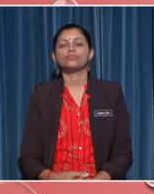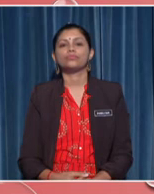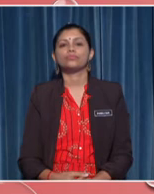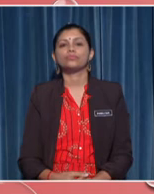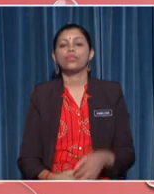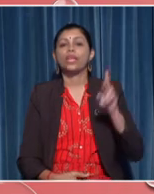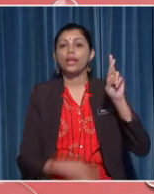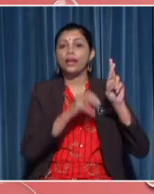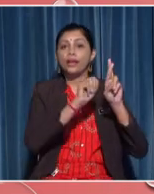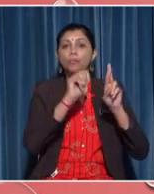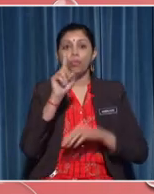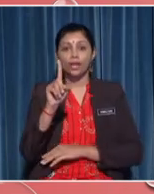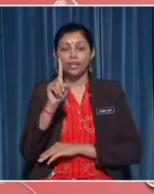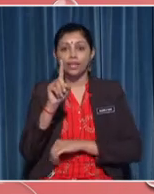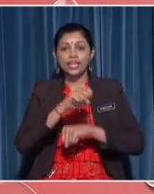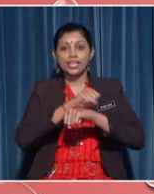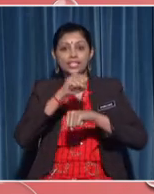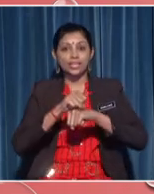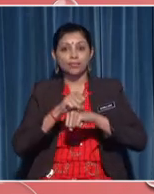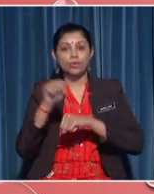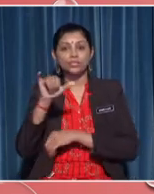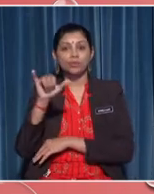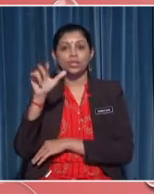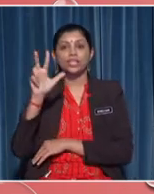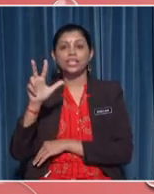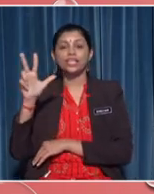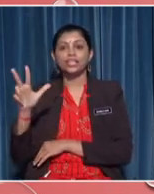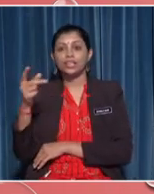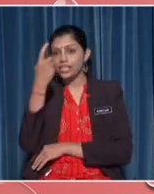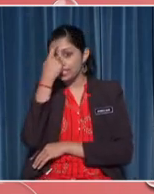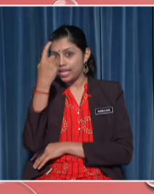Singapore is 33 cents.